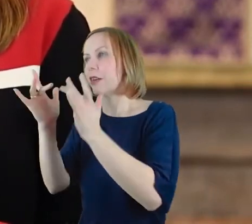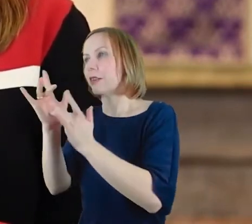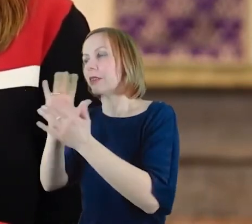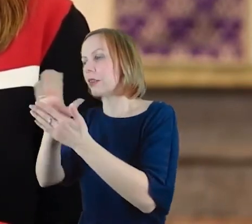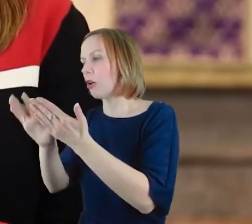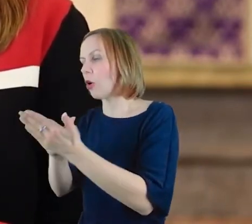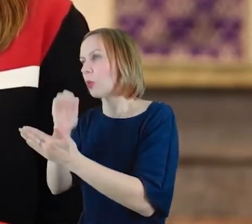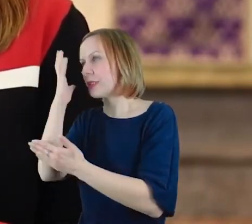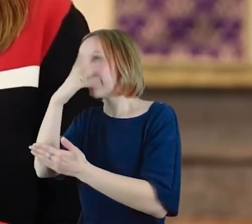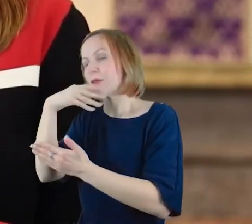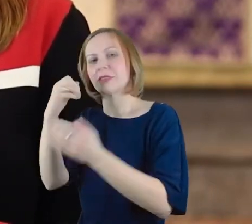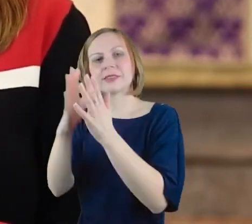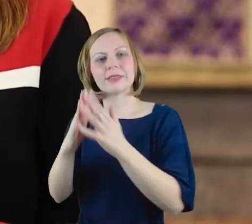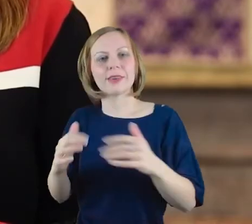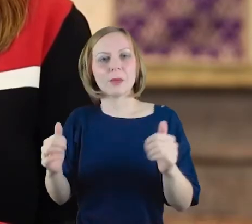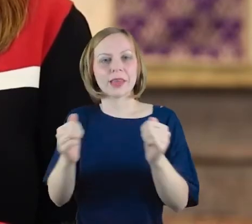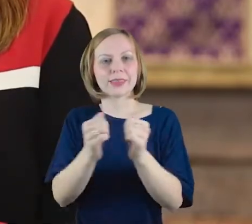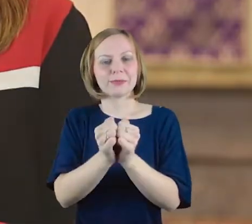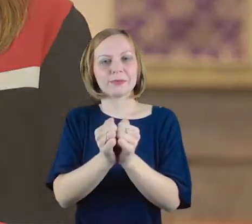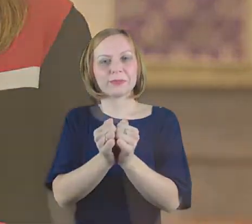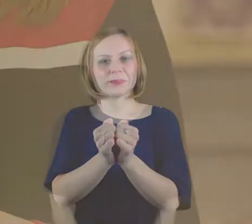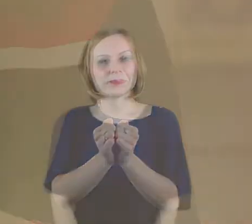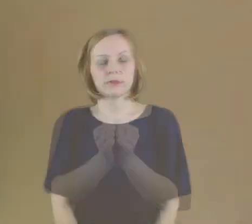and Holy Spirit. Amen.